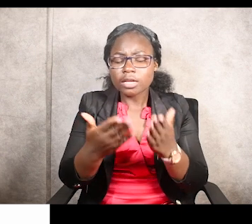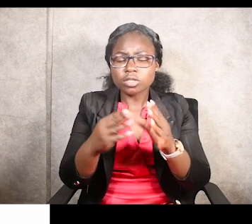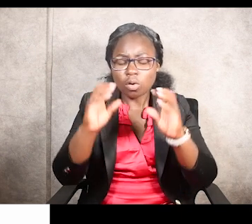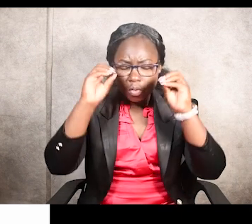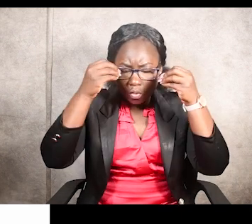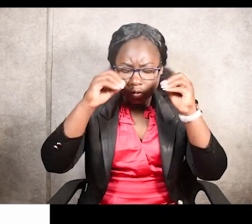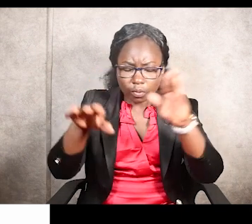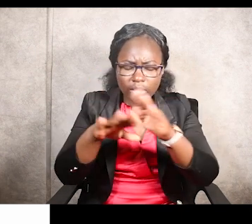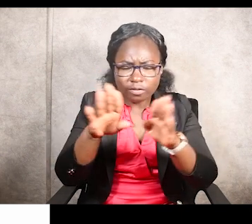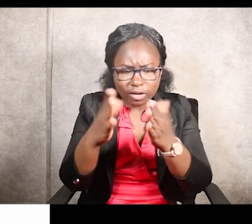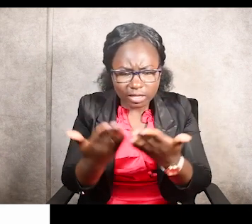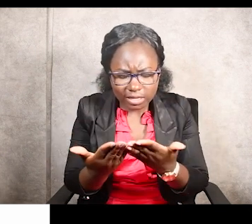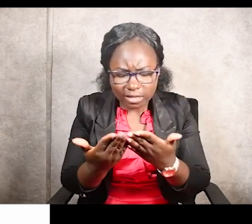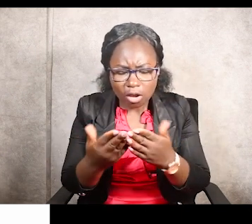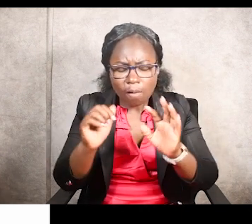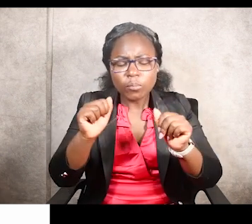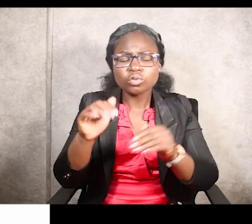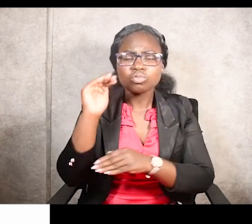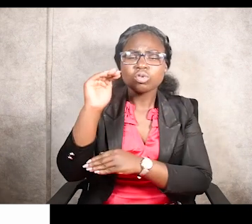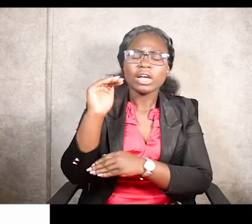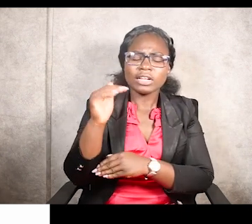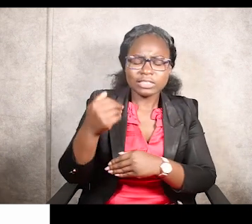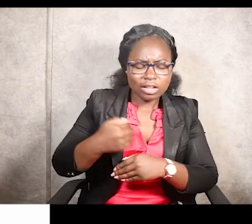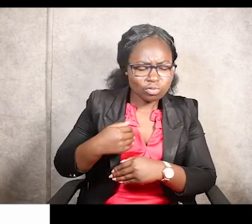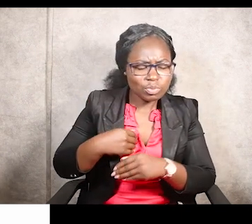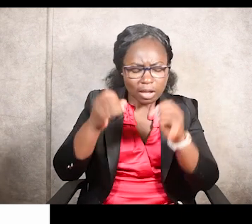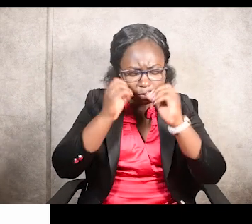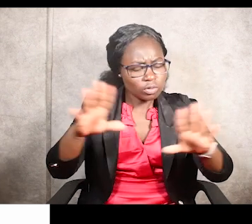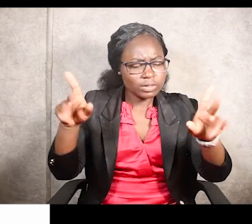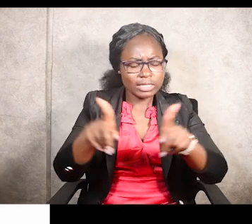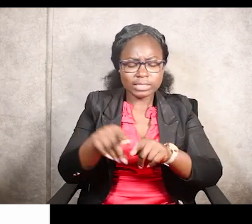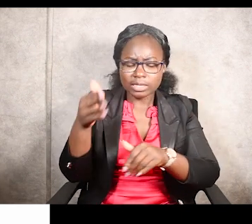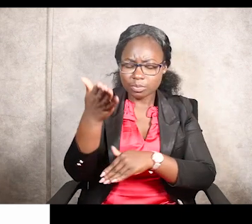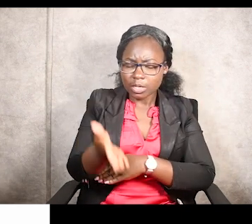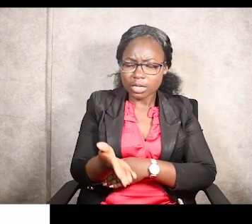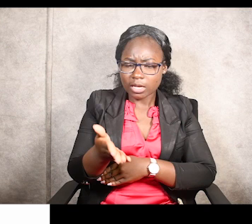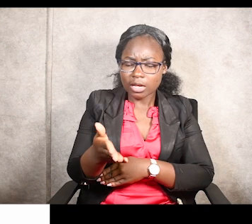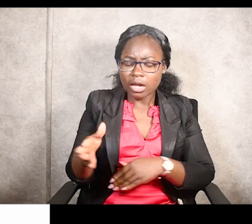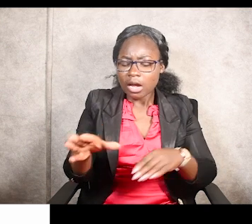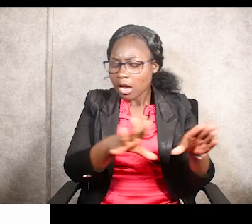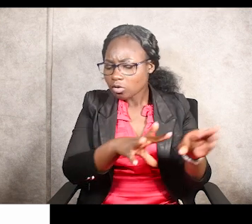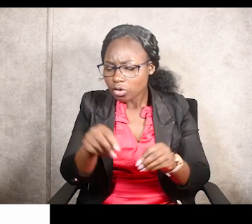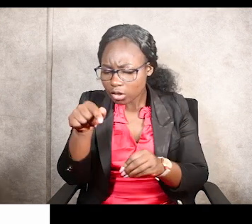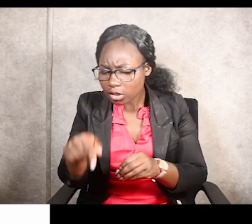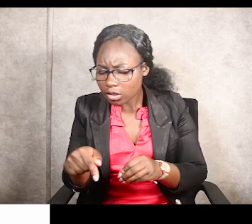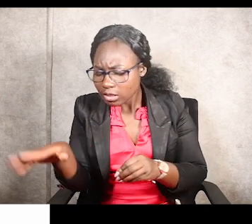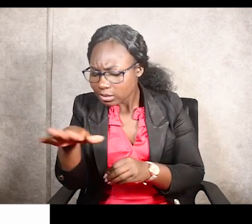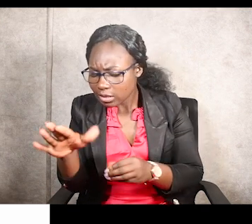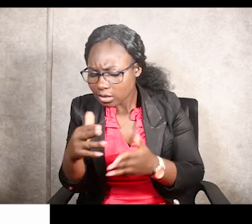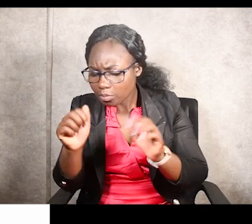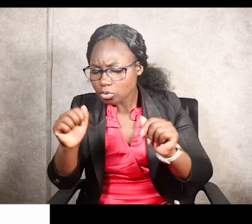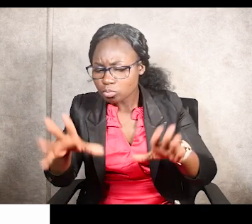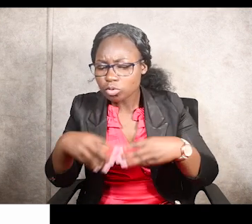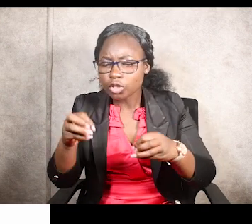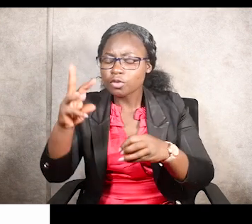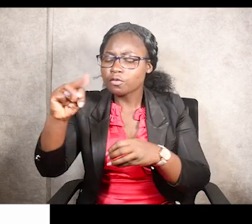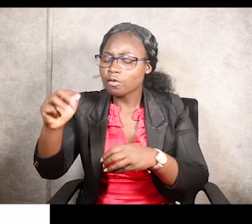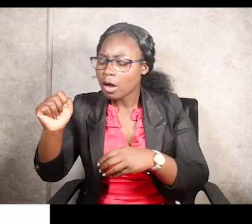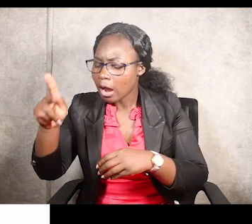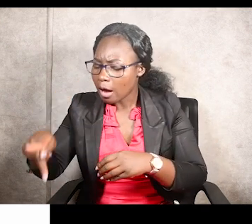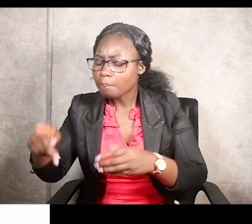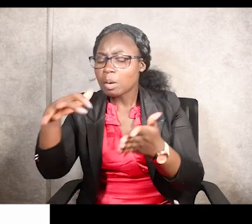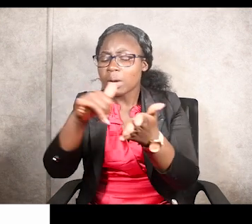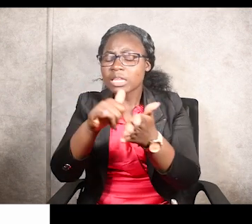You can ask Google about anything. You can ask Google that I'm lost and I'm here, and I'm going to this location, then you're able to be provided with a map. And that is